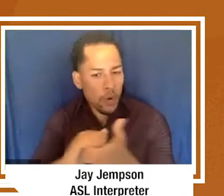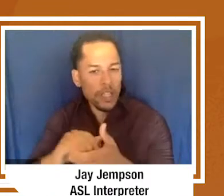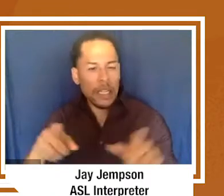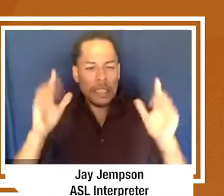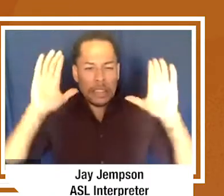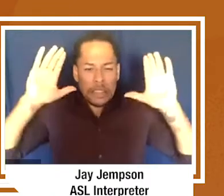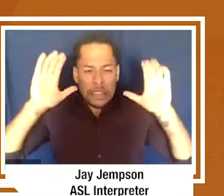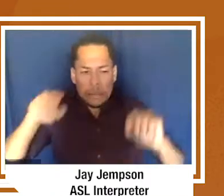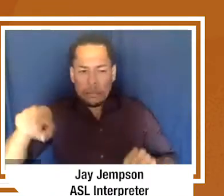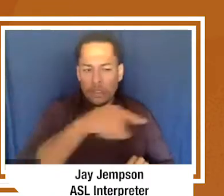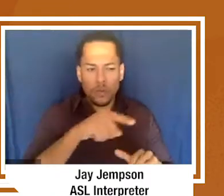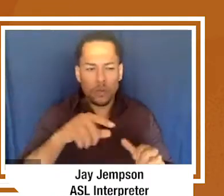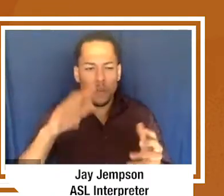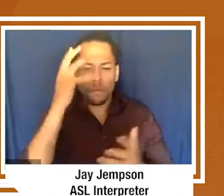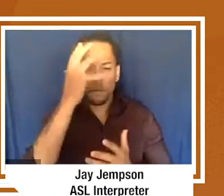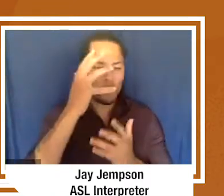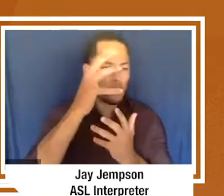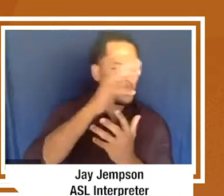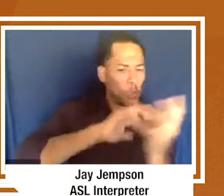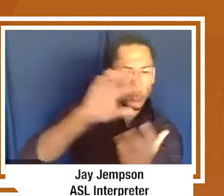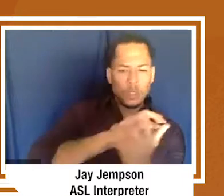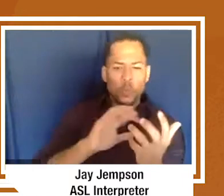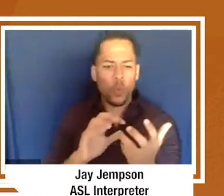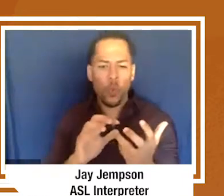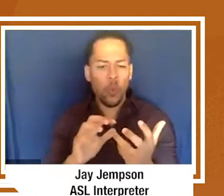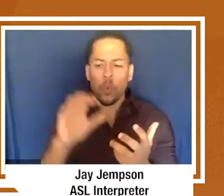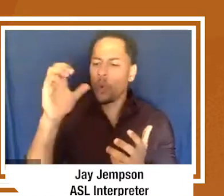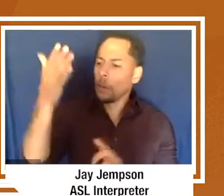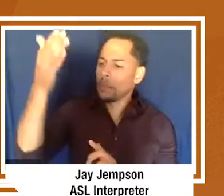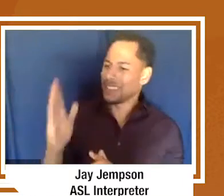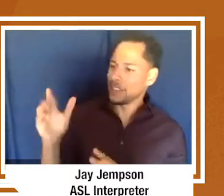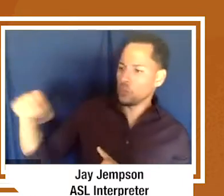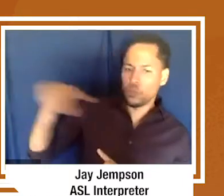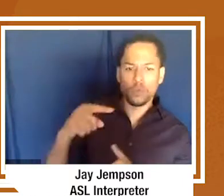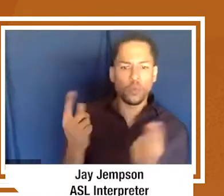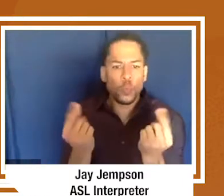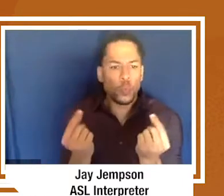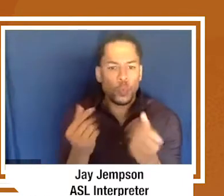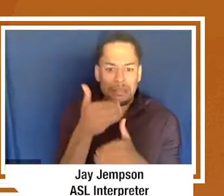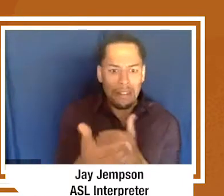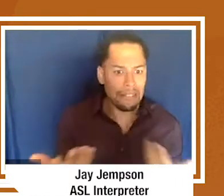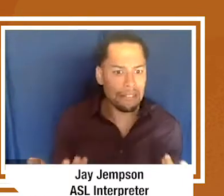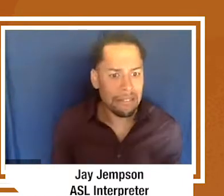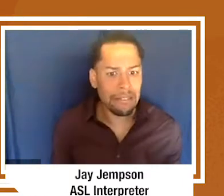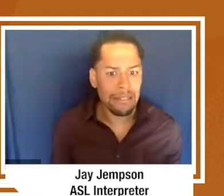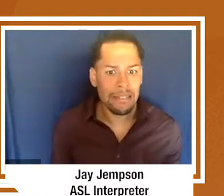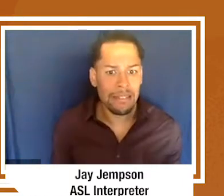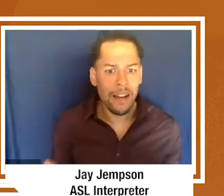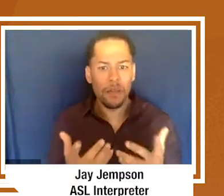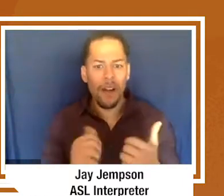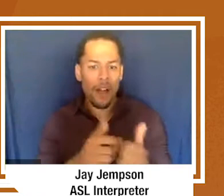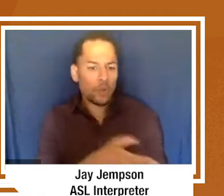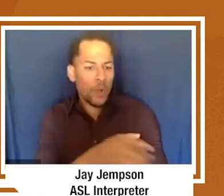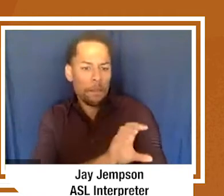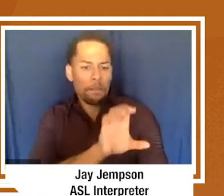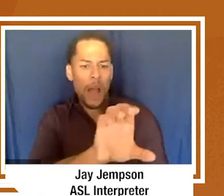confusion among presenters about what to do next, and work to empower